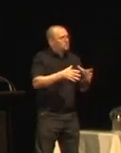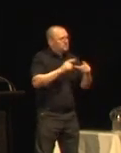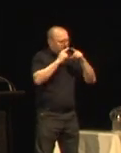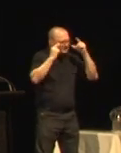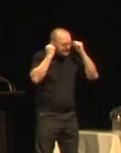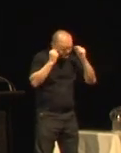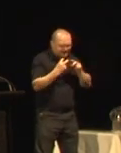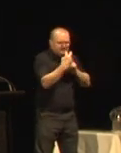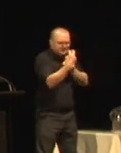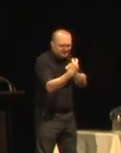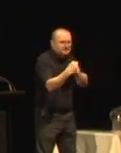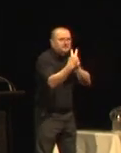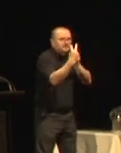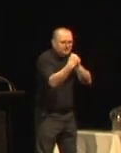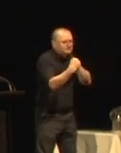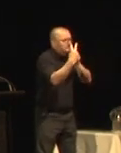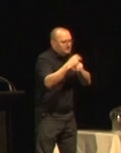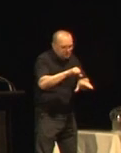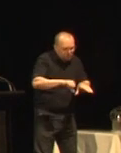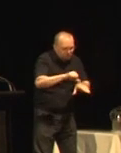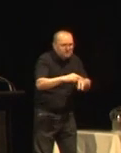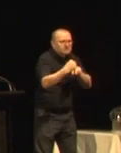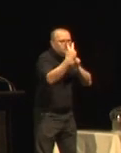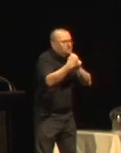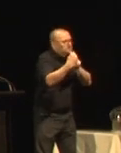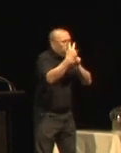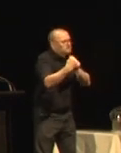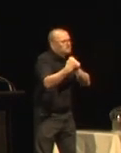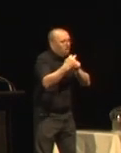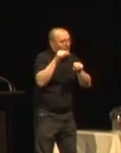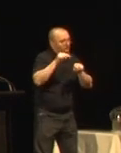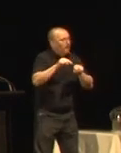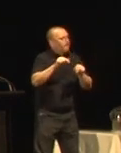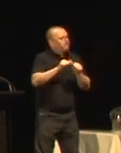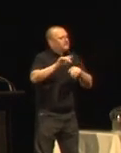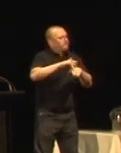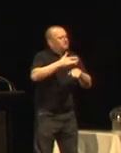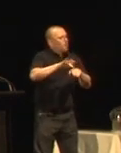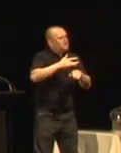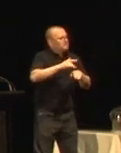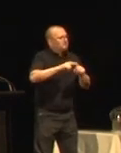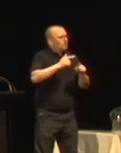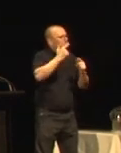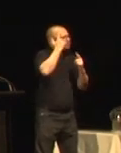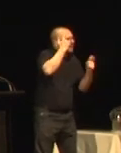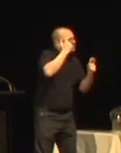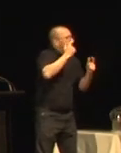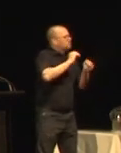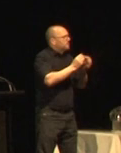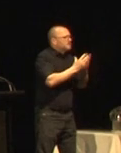each other's faces, those groups far outperform in creative, cognitive tasks, problem